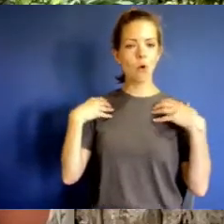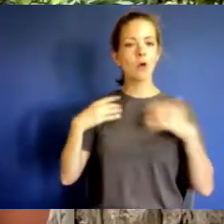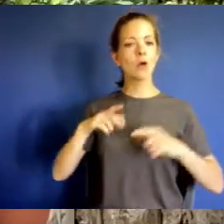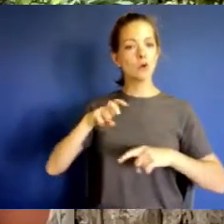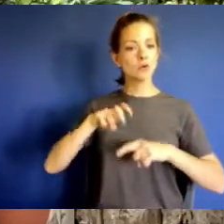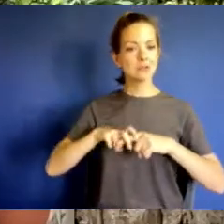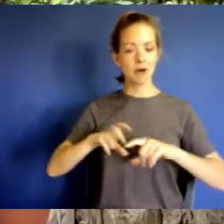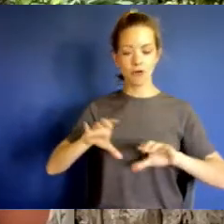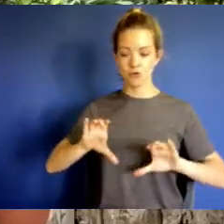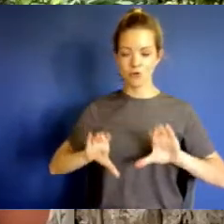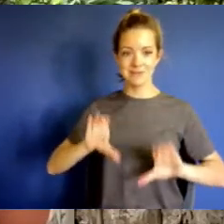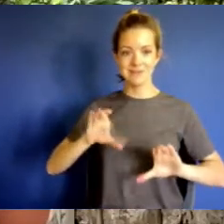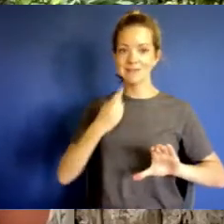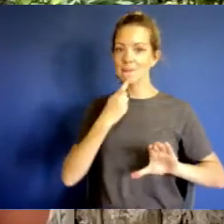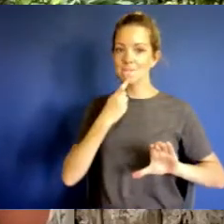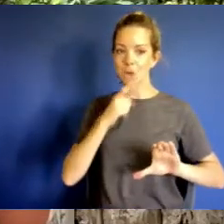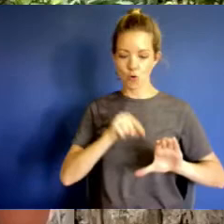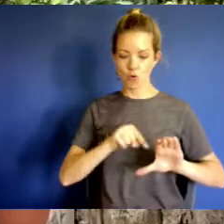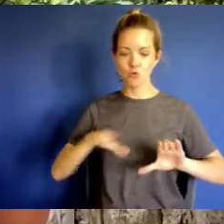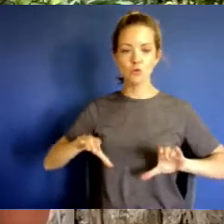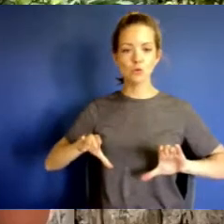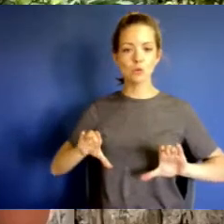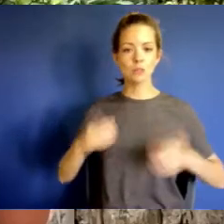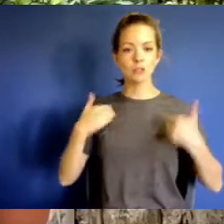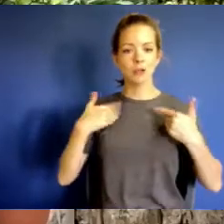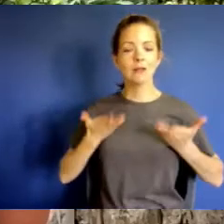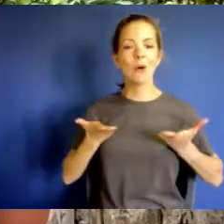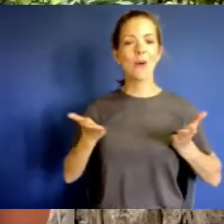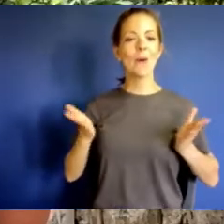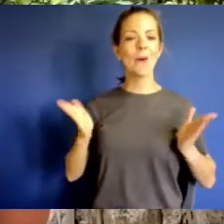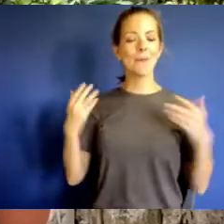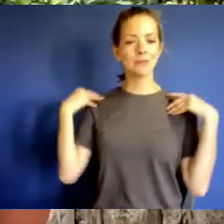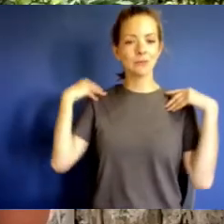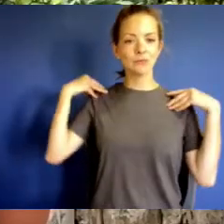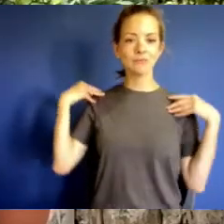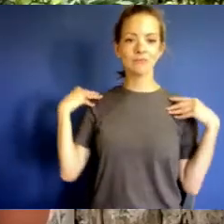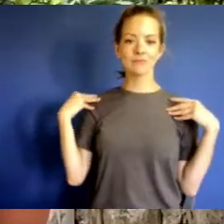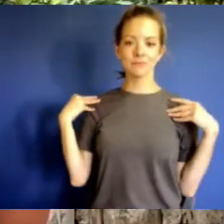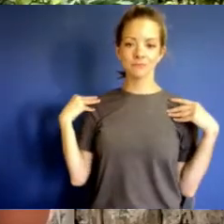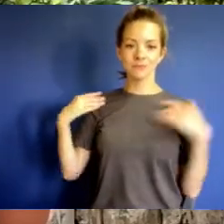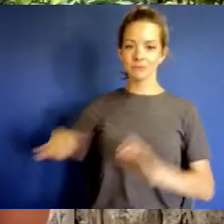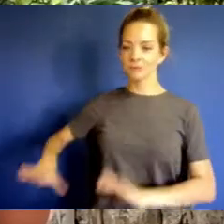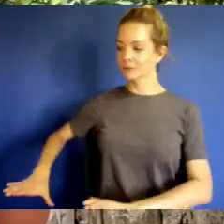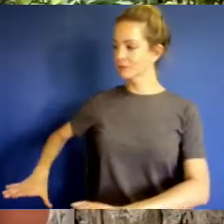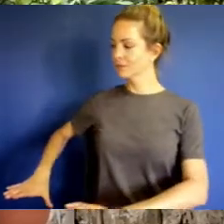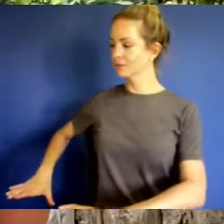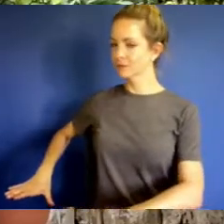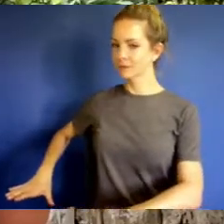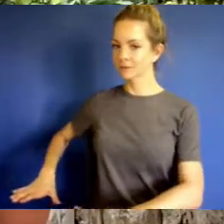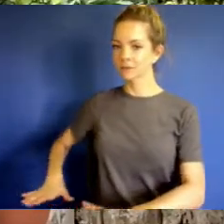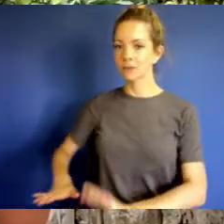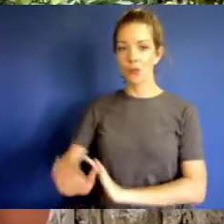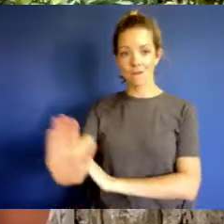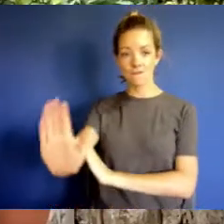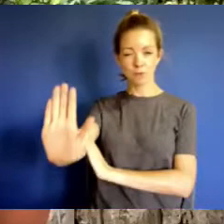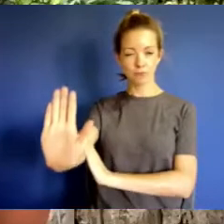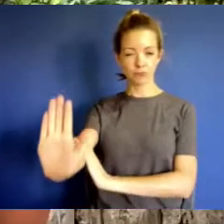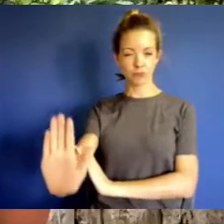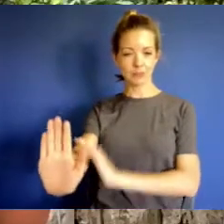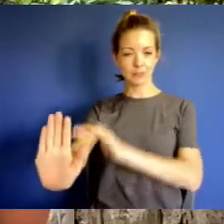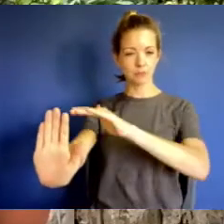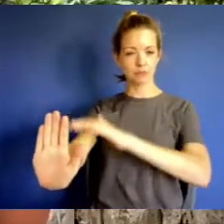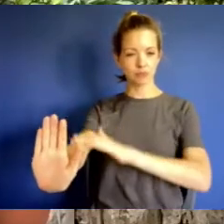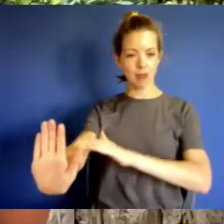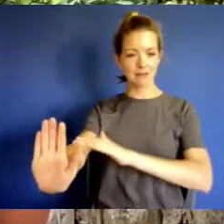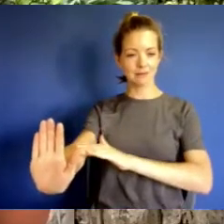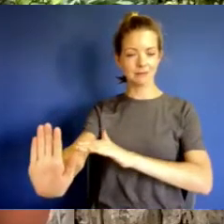on our sitting bones. And our chest is open, our shoulders are open. So we're